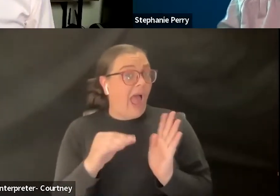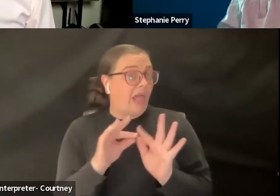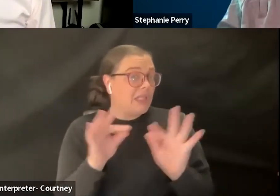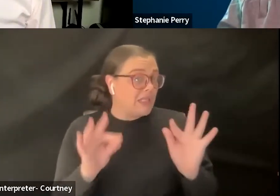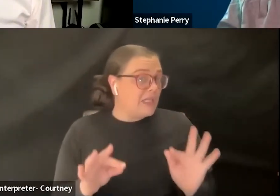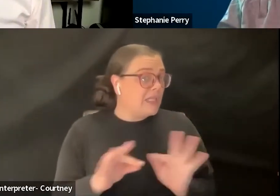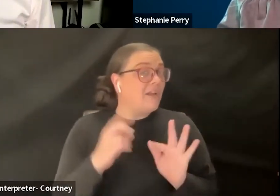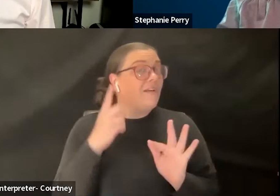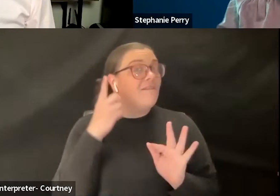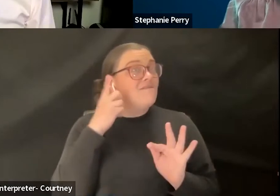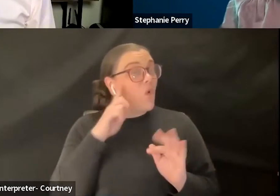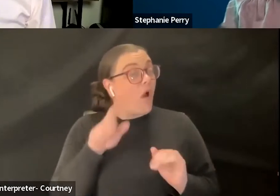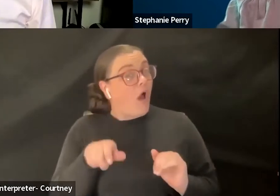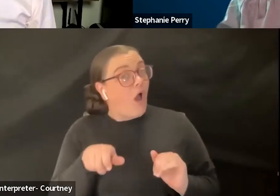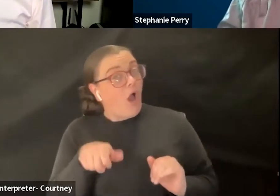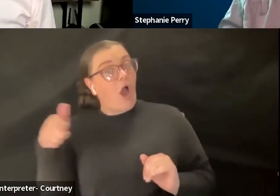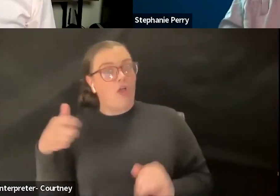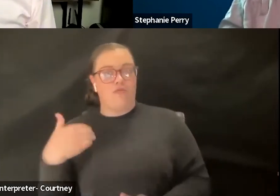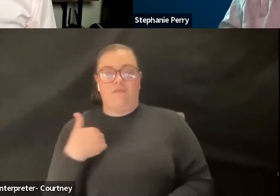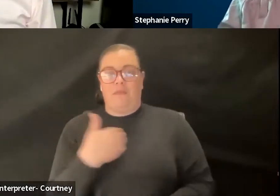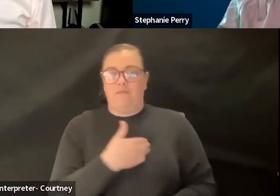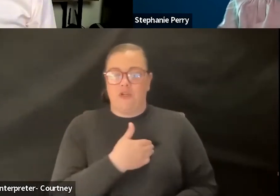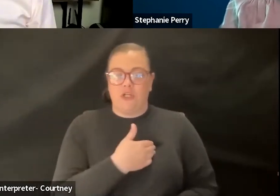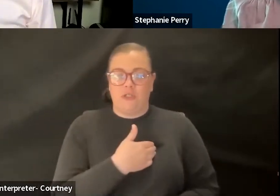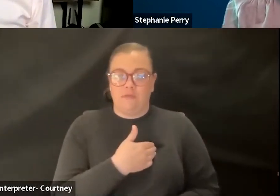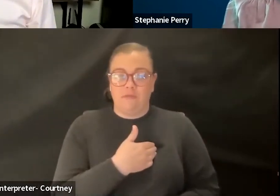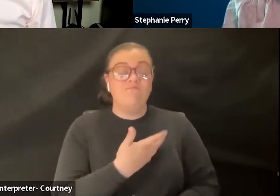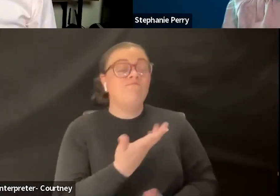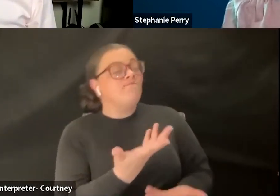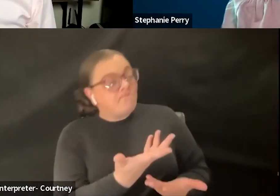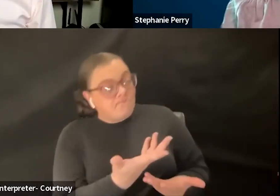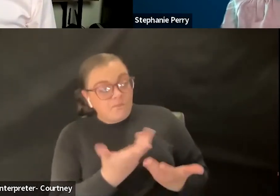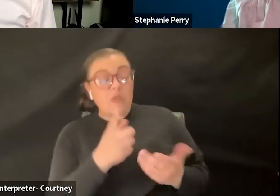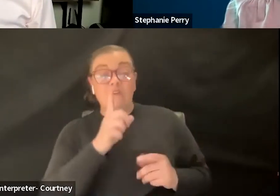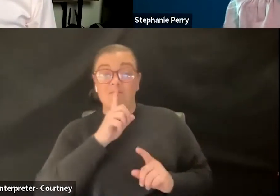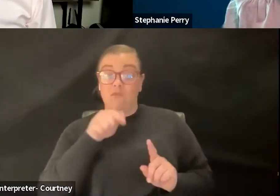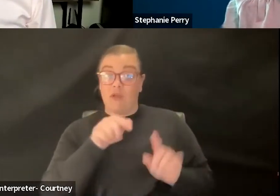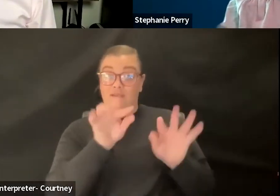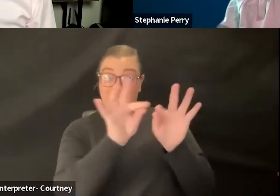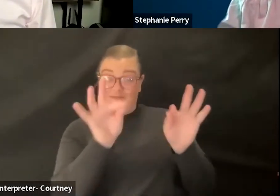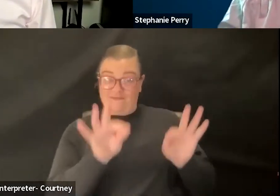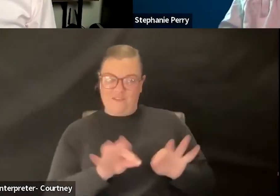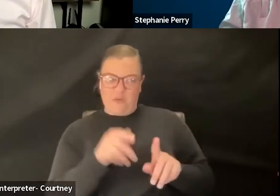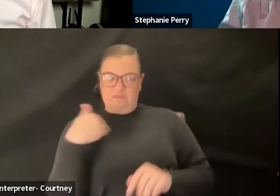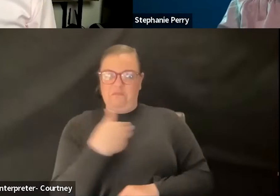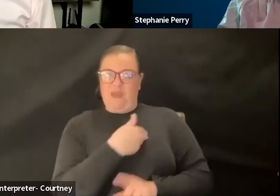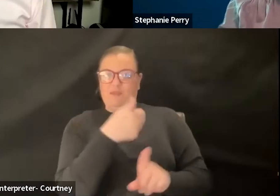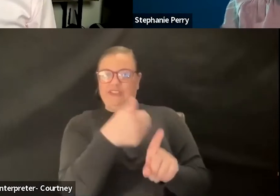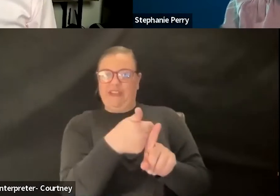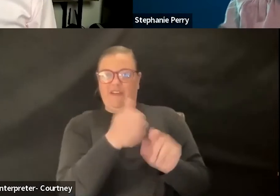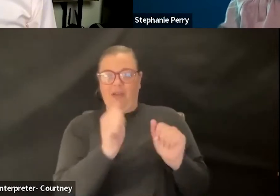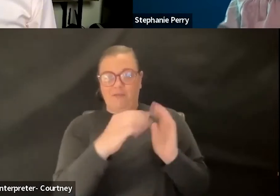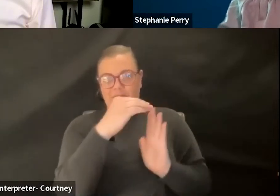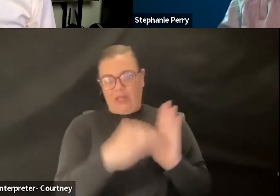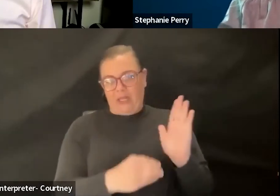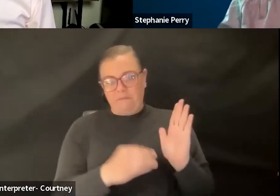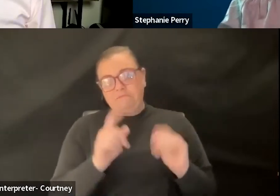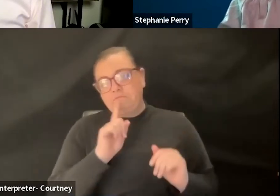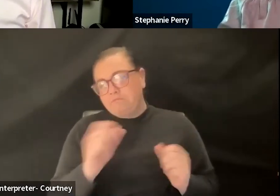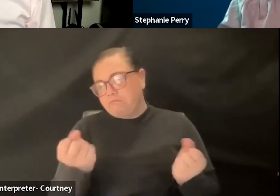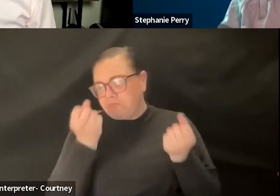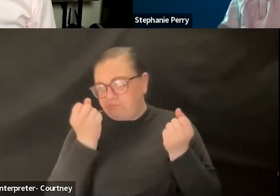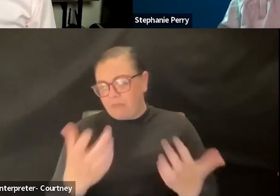Members actually, as a claimant, need to be able to file the claim on their behalf. And there's so many reasons why that is